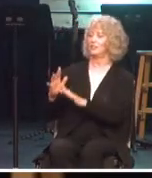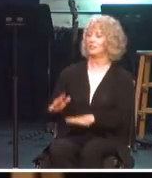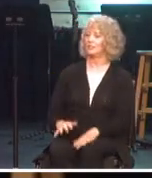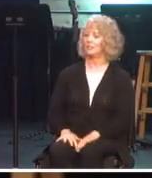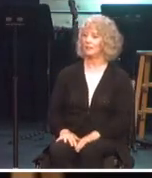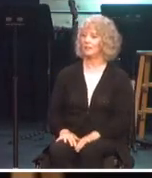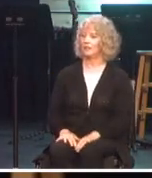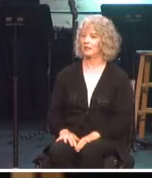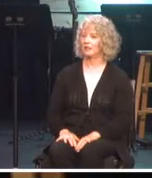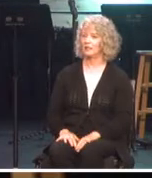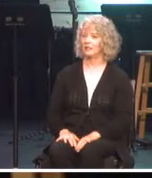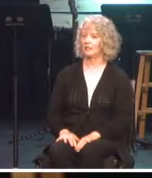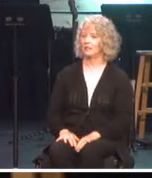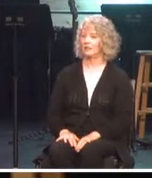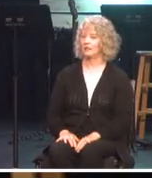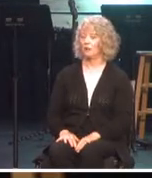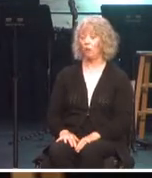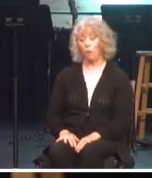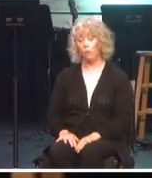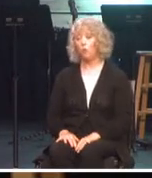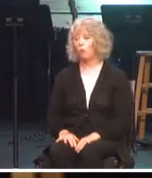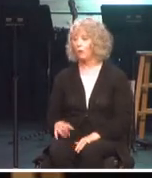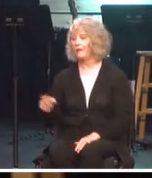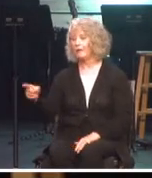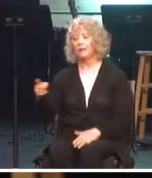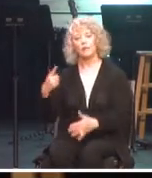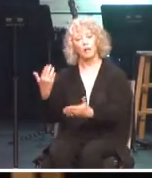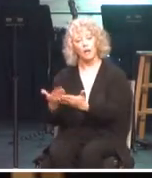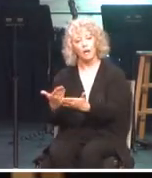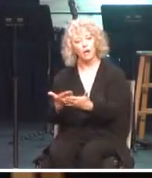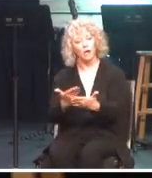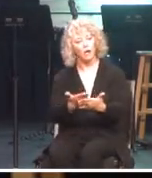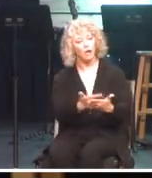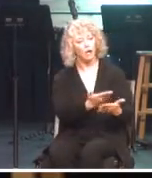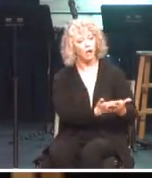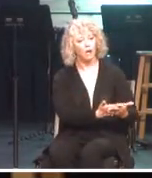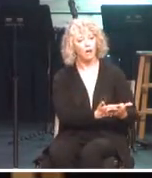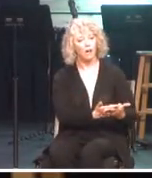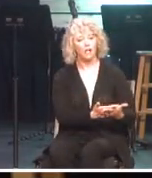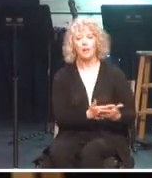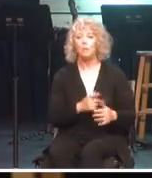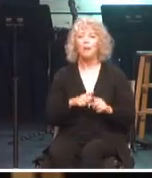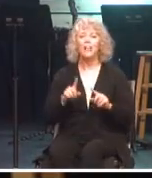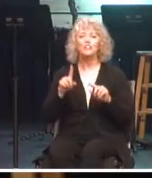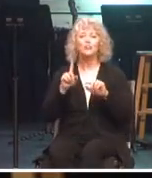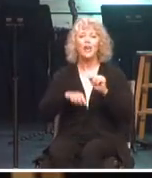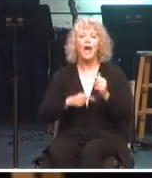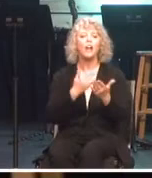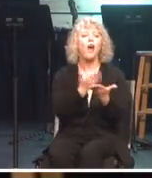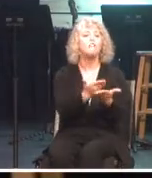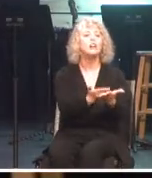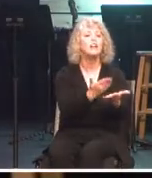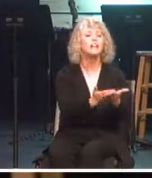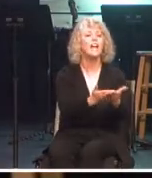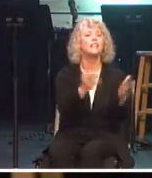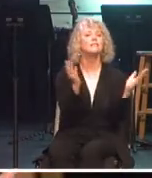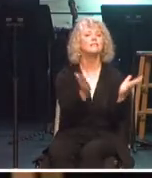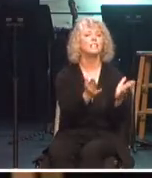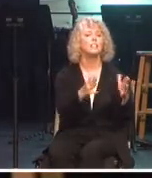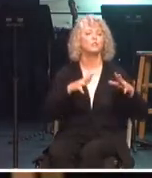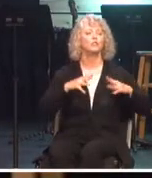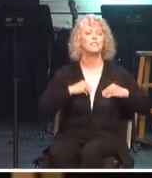After so much evidence has been given to them, you cannot evidence someone into saving